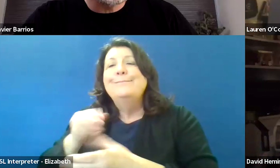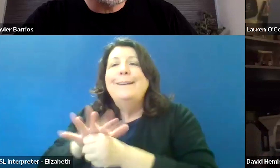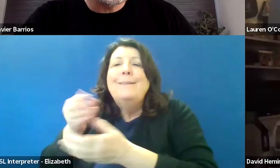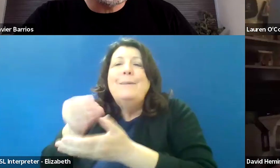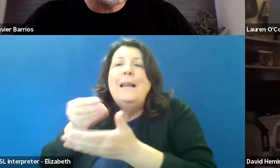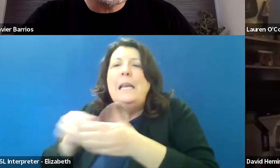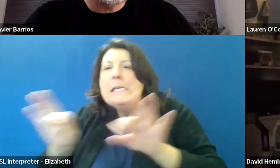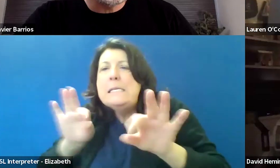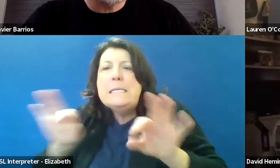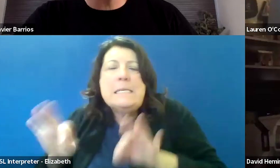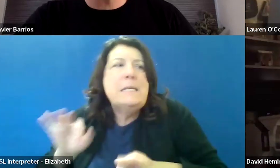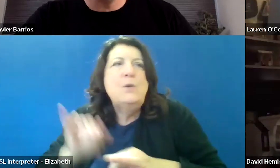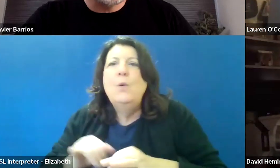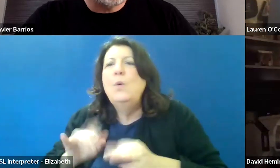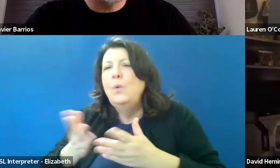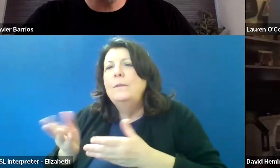it was set in 1980.